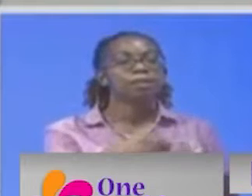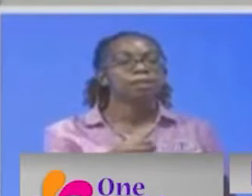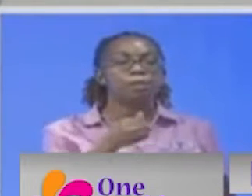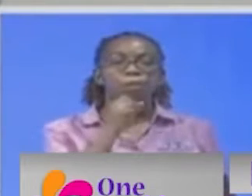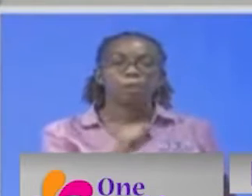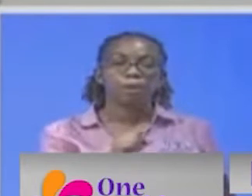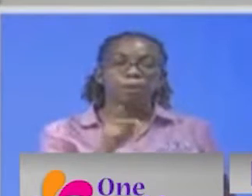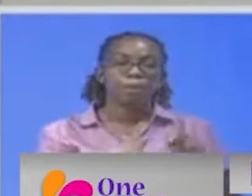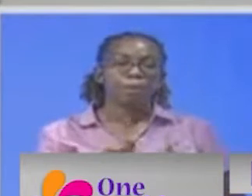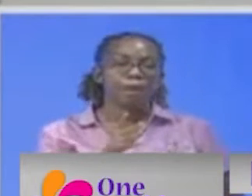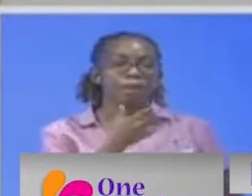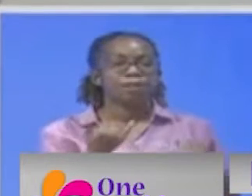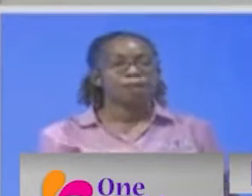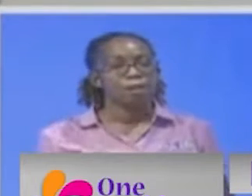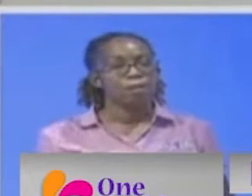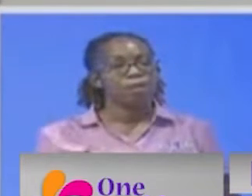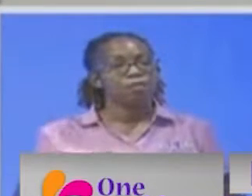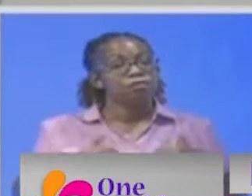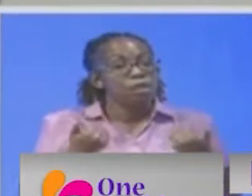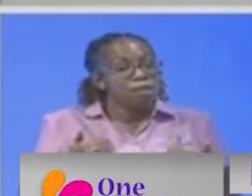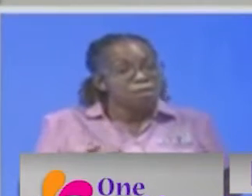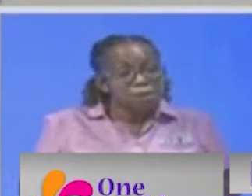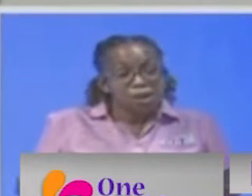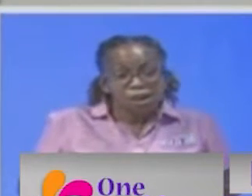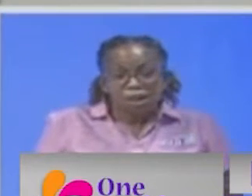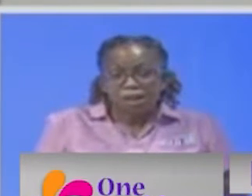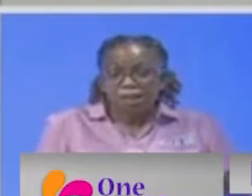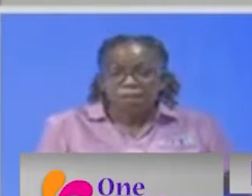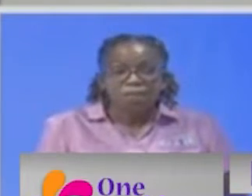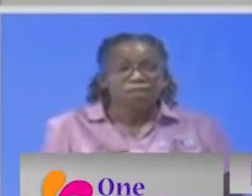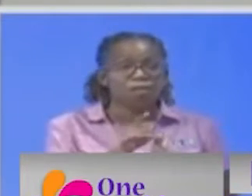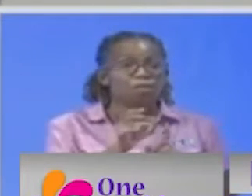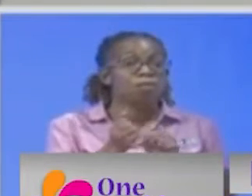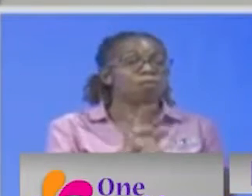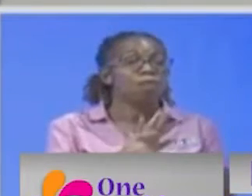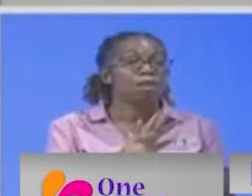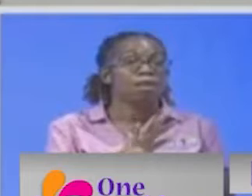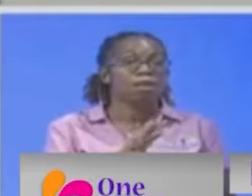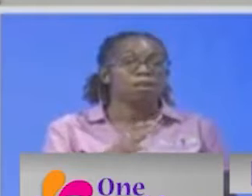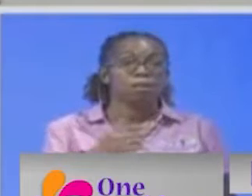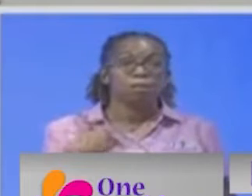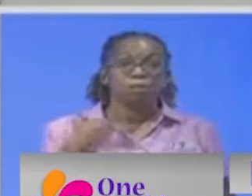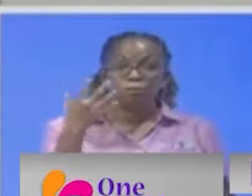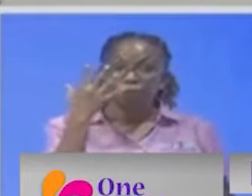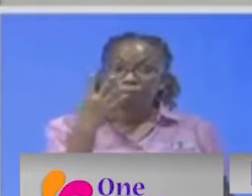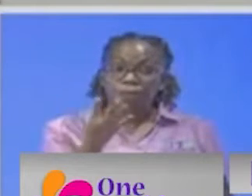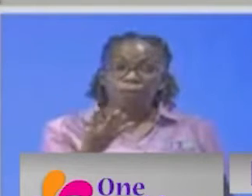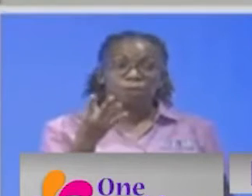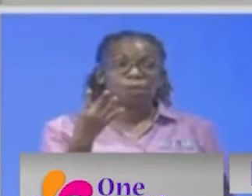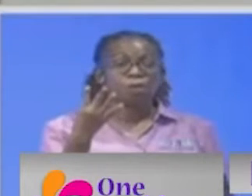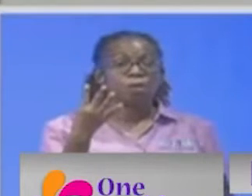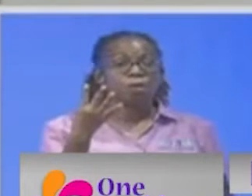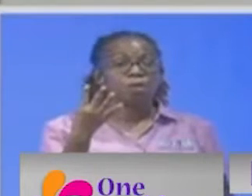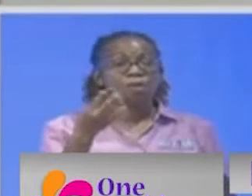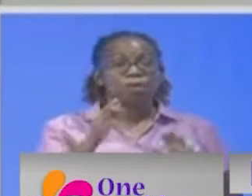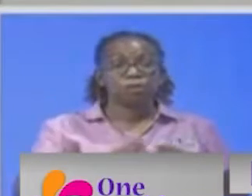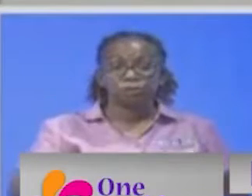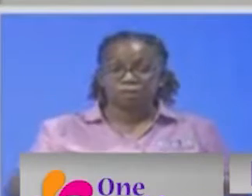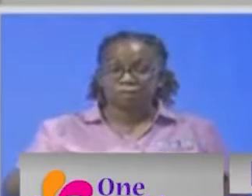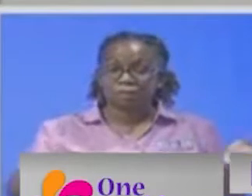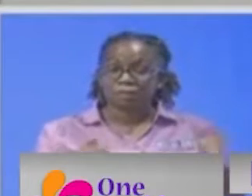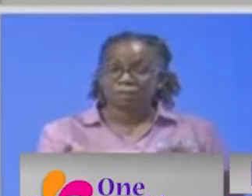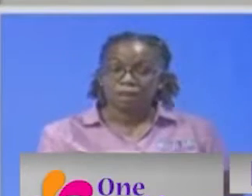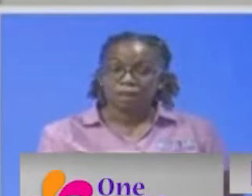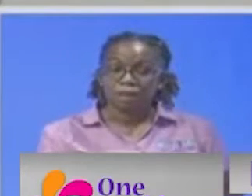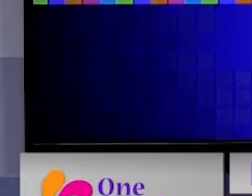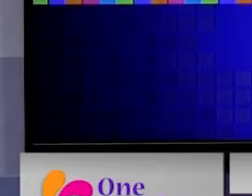babies. Ladies and gentlemen, we have had four deaths of children, that is persons under